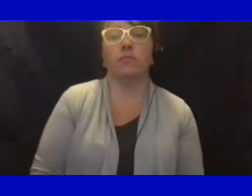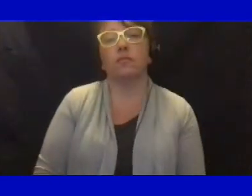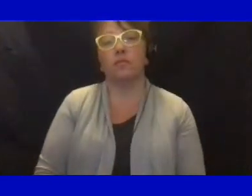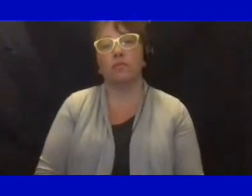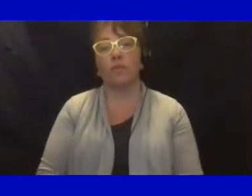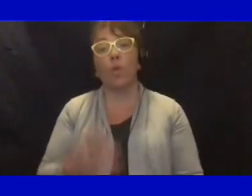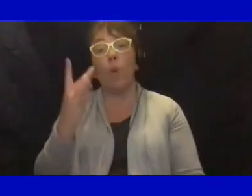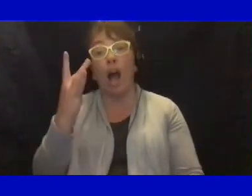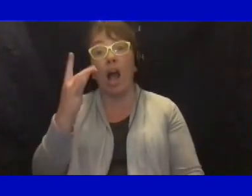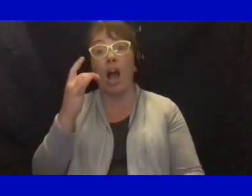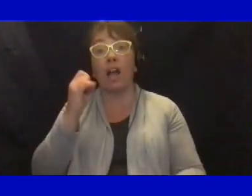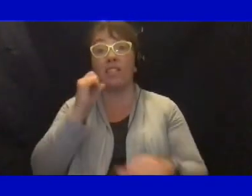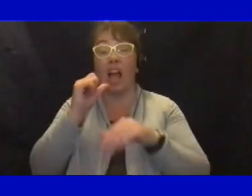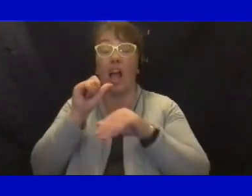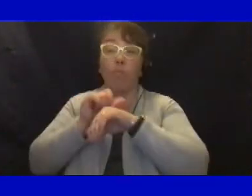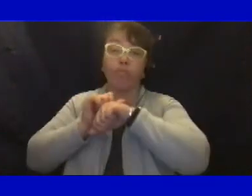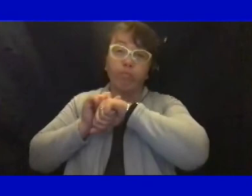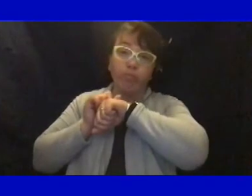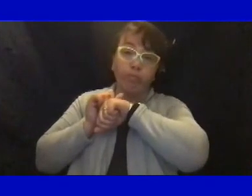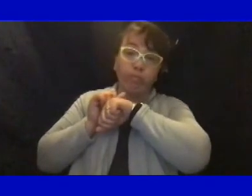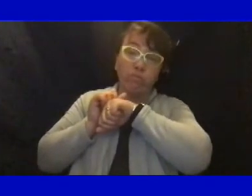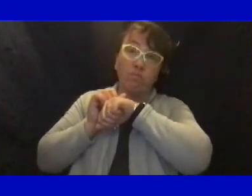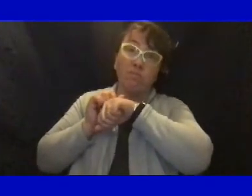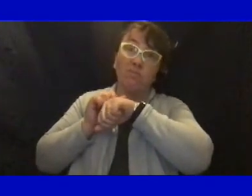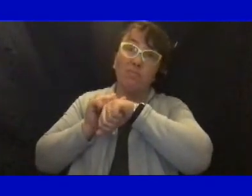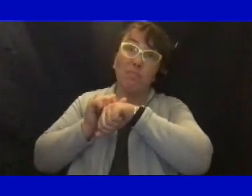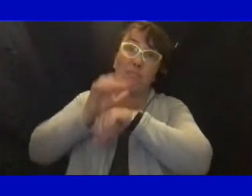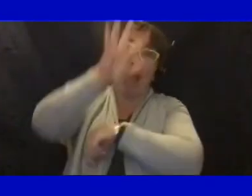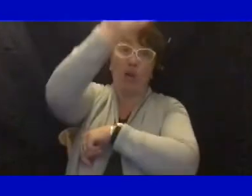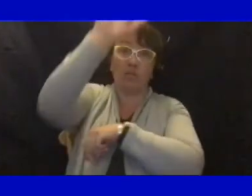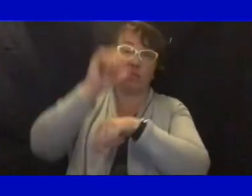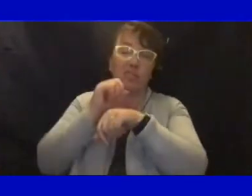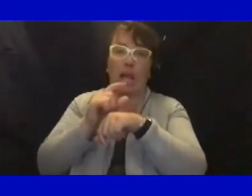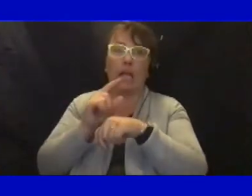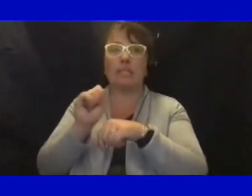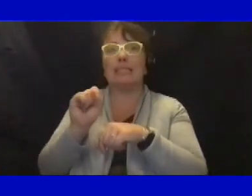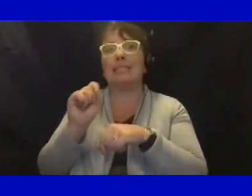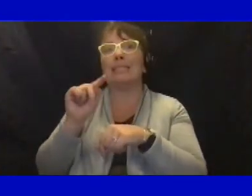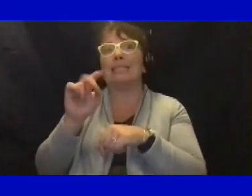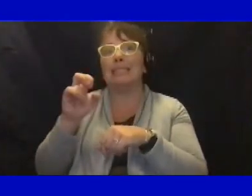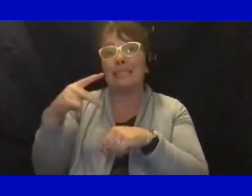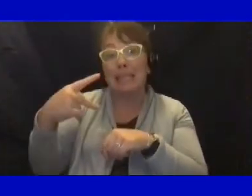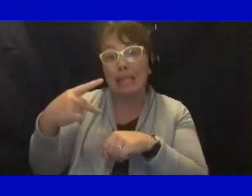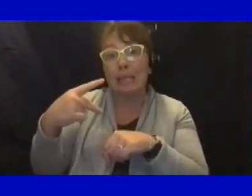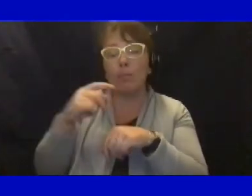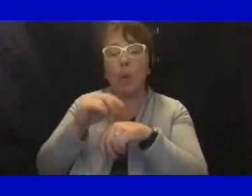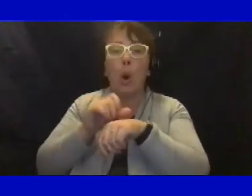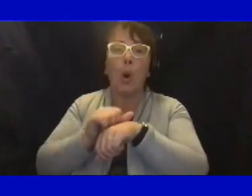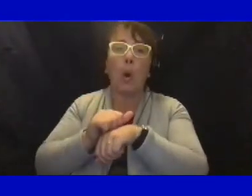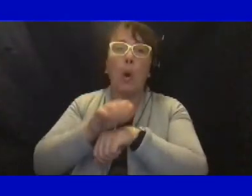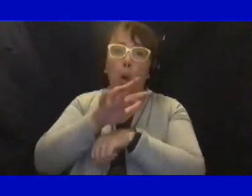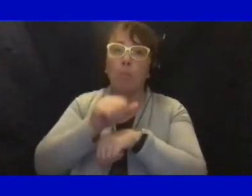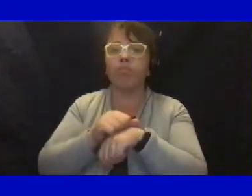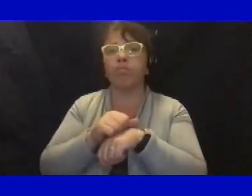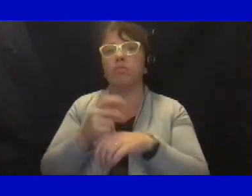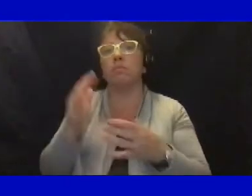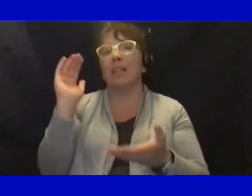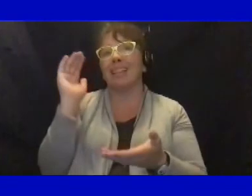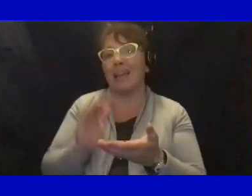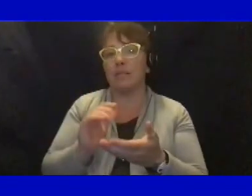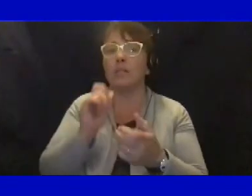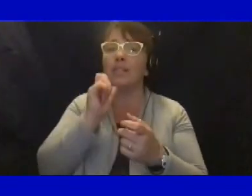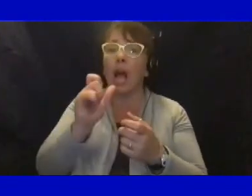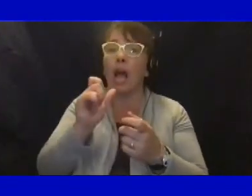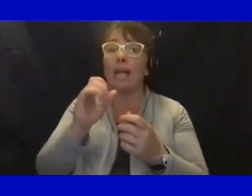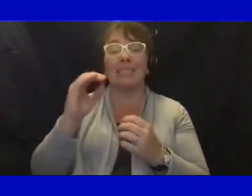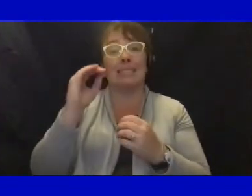steep, the soil wasn't burned as bad, you're less likely to have a destructive, significant debris flow. But it's not a zero chance. You still will see